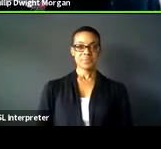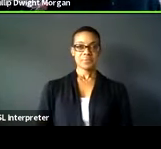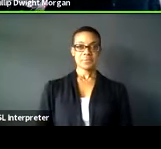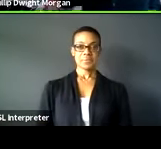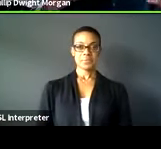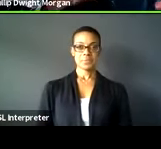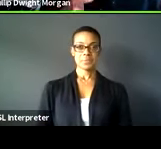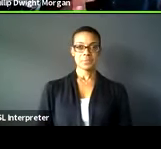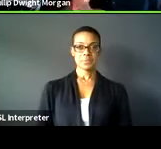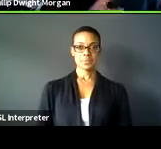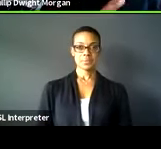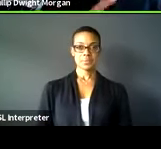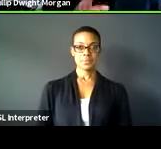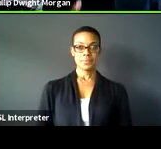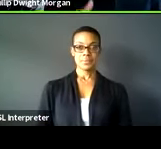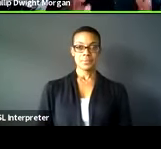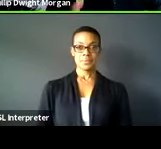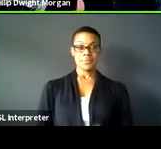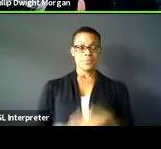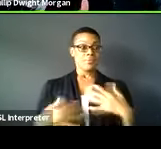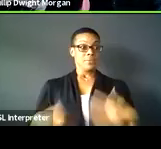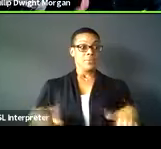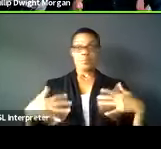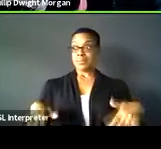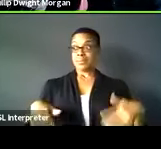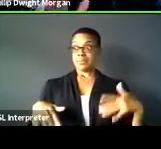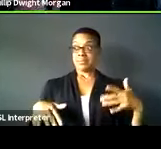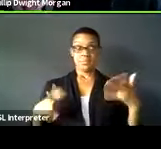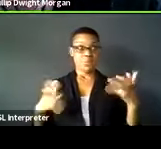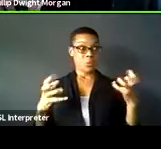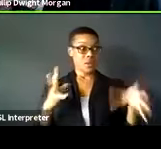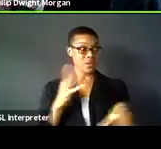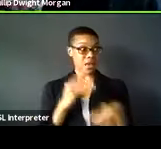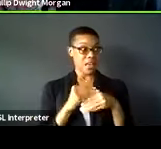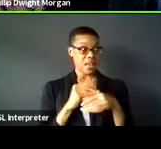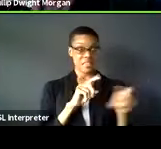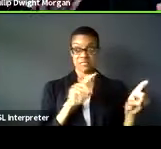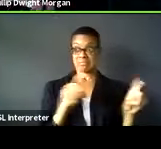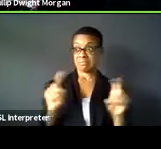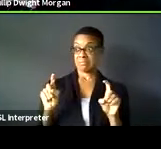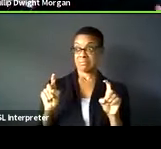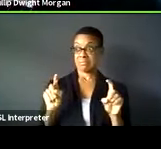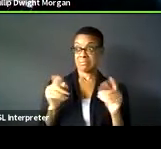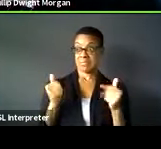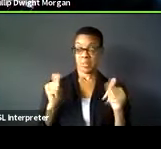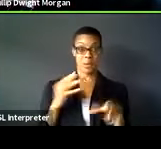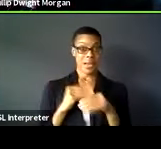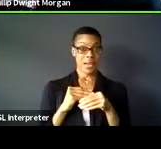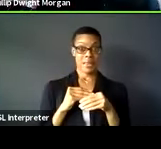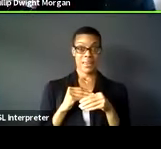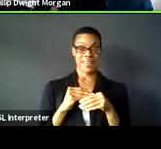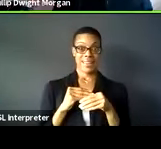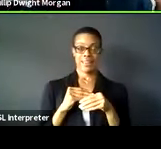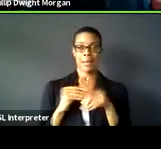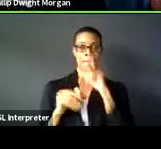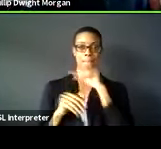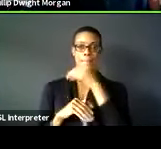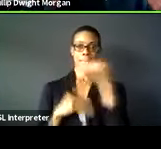Is there anybody that wants to jump in on that before I move to the next? Yeah, you can't follow it up. Okay, next question.